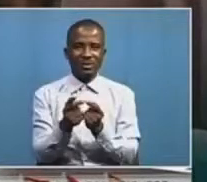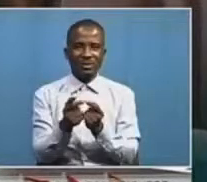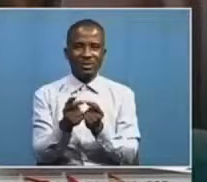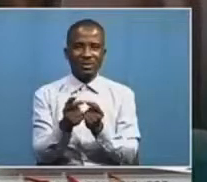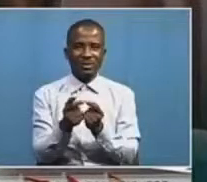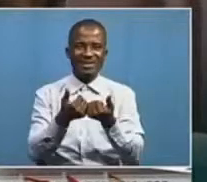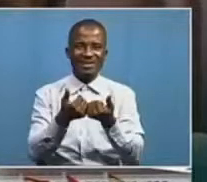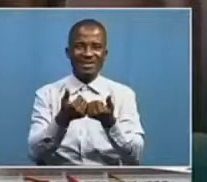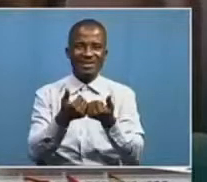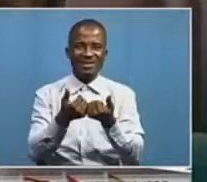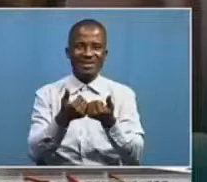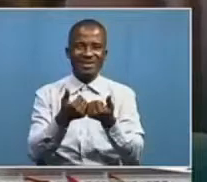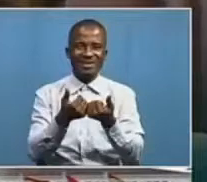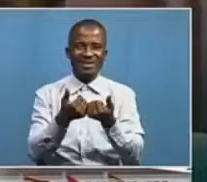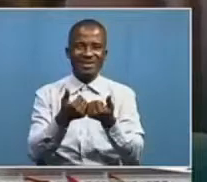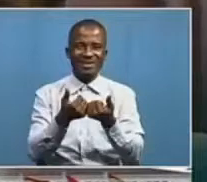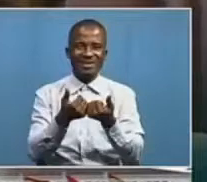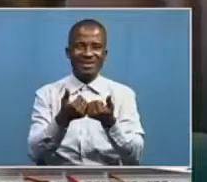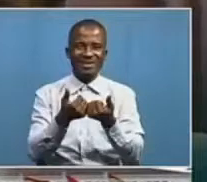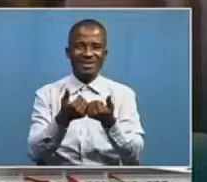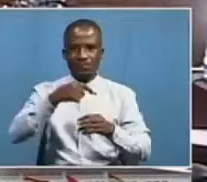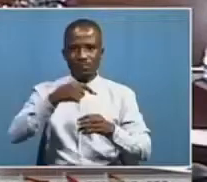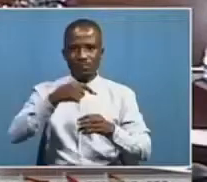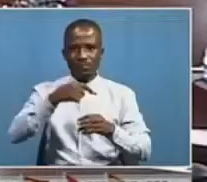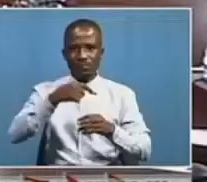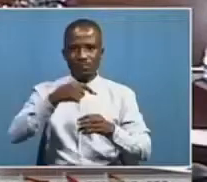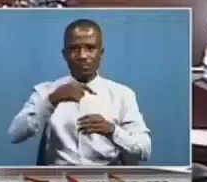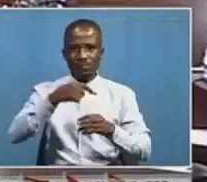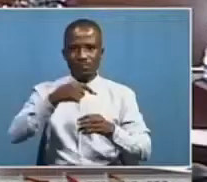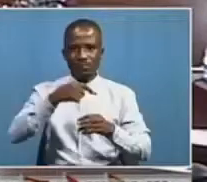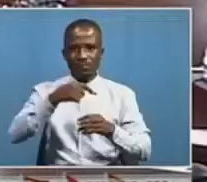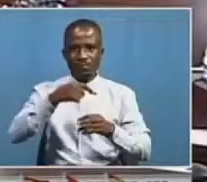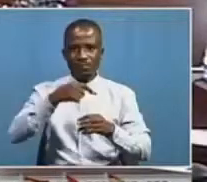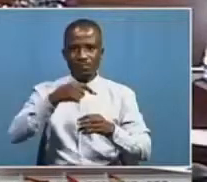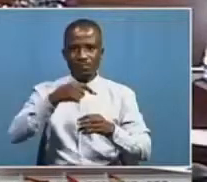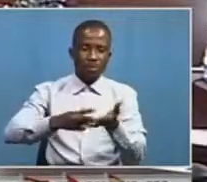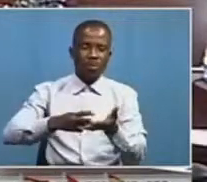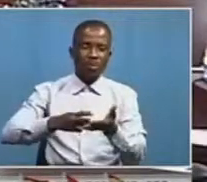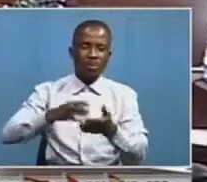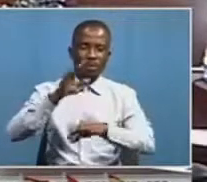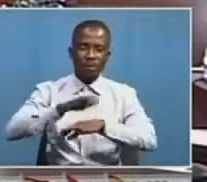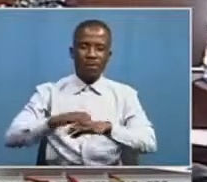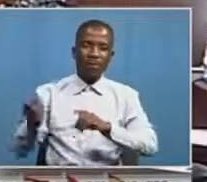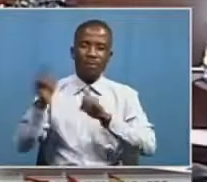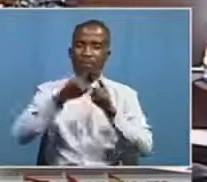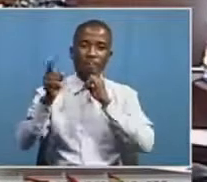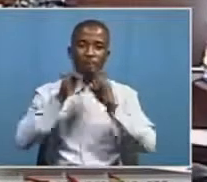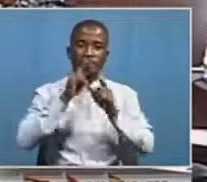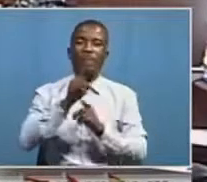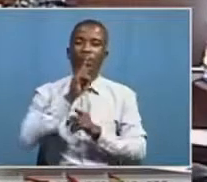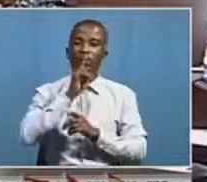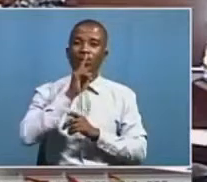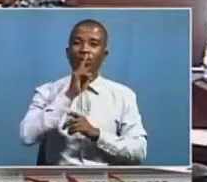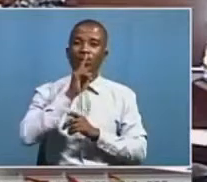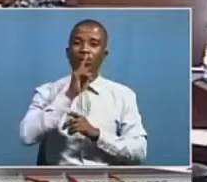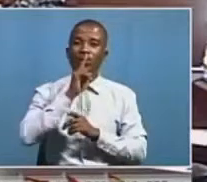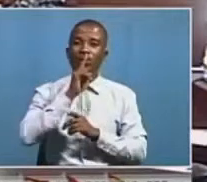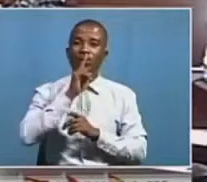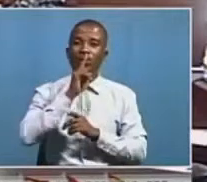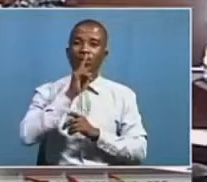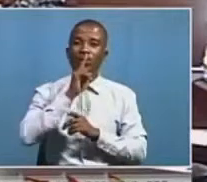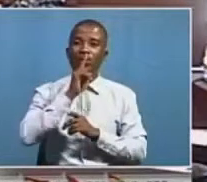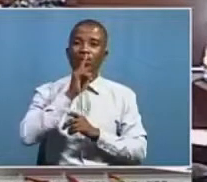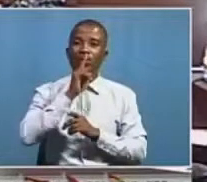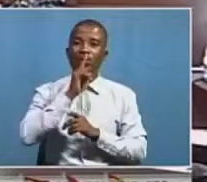stated as, it is pertinent to restate that from the evidence of all the witnesses called by the appellant, they admitted that their polling agents signed all the